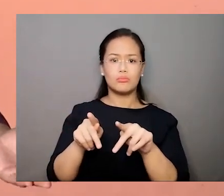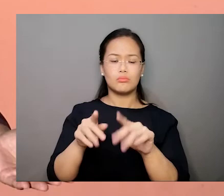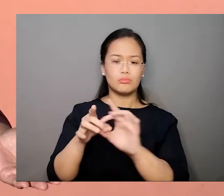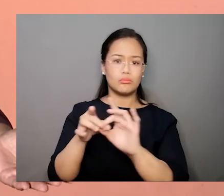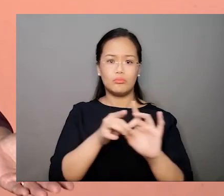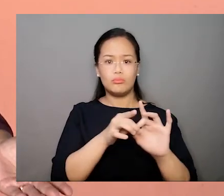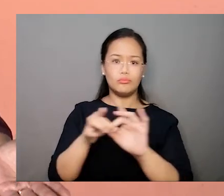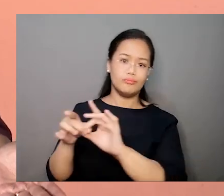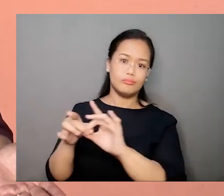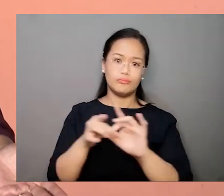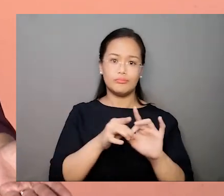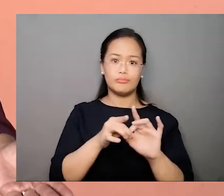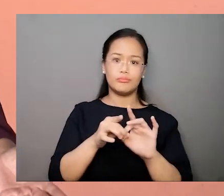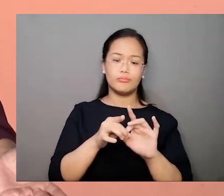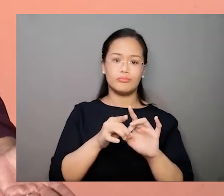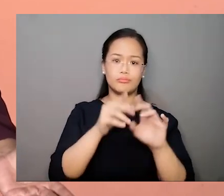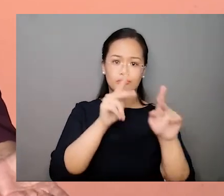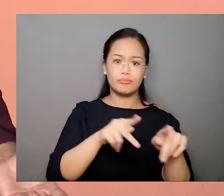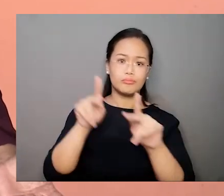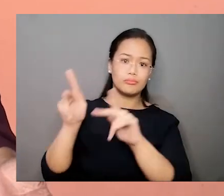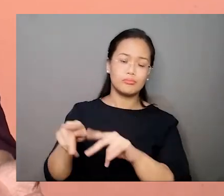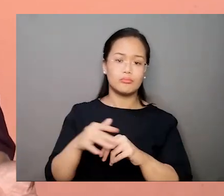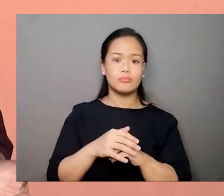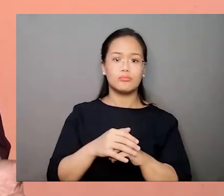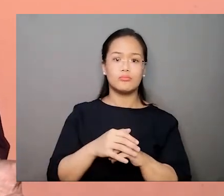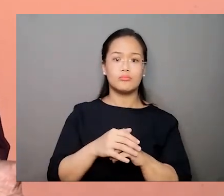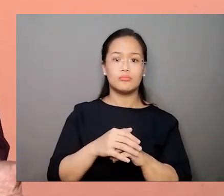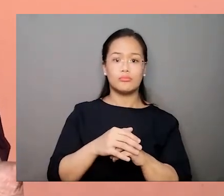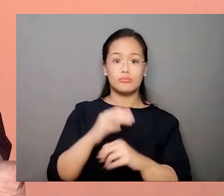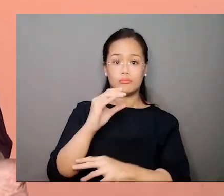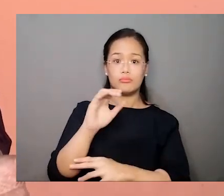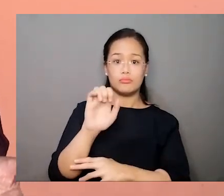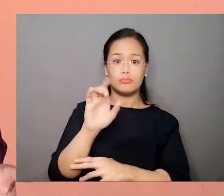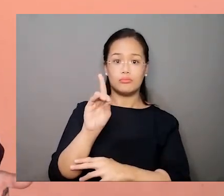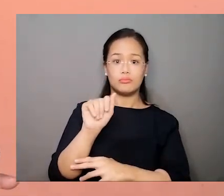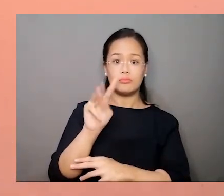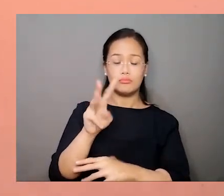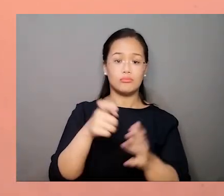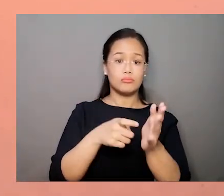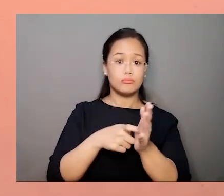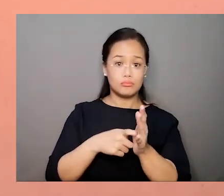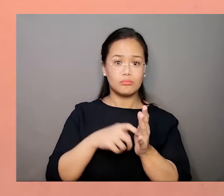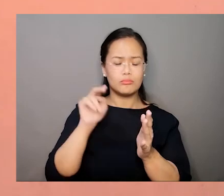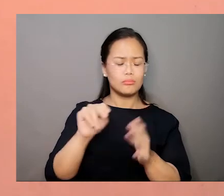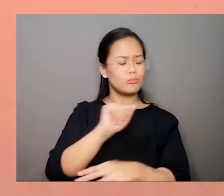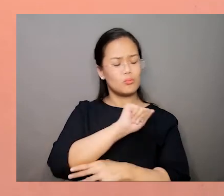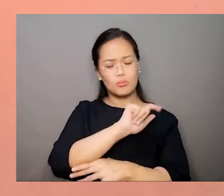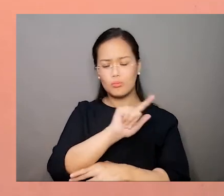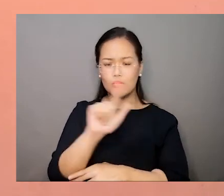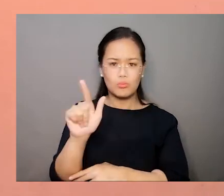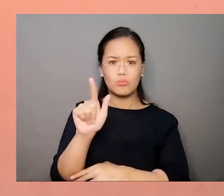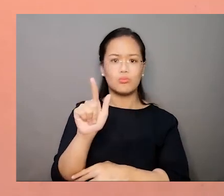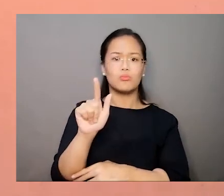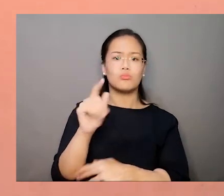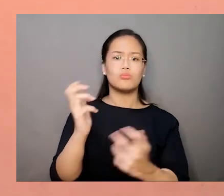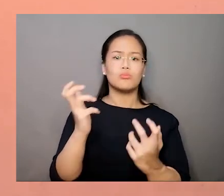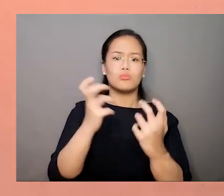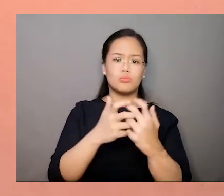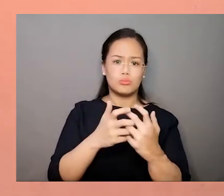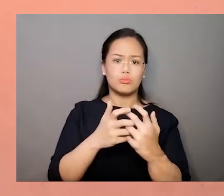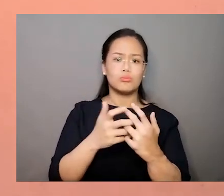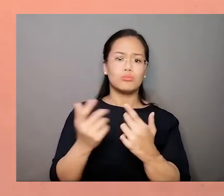individuals. Thus, CEDAW requires a state party to take all appropriate measures to